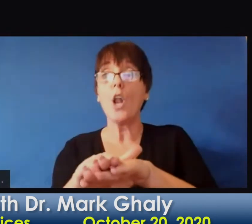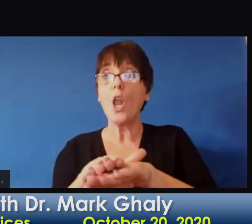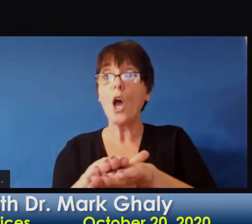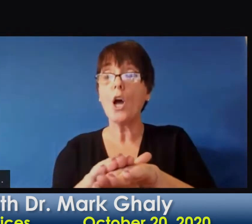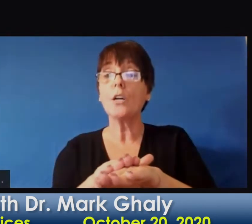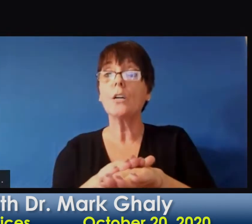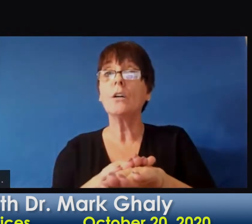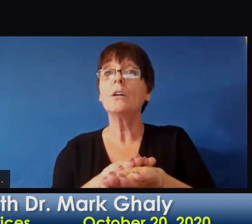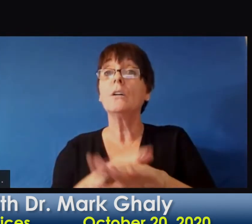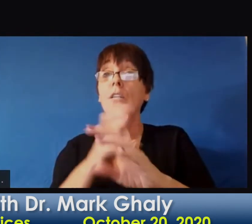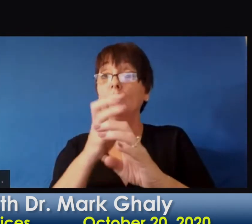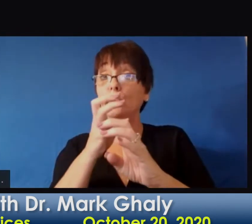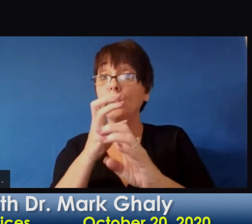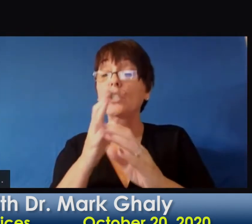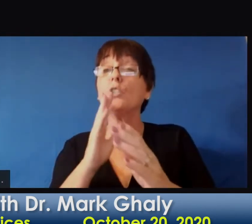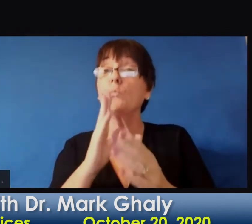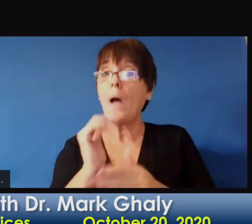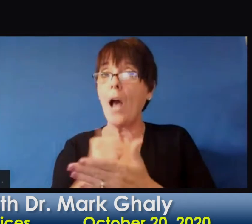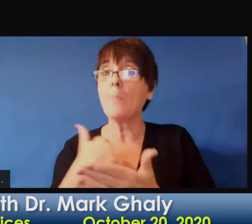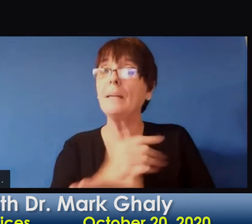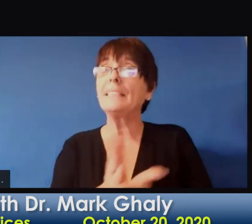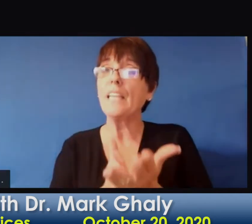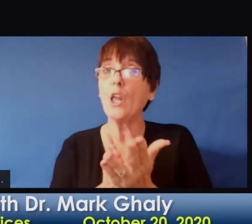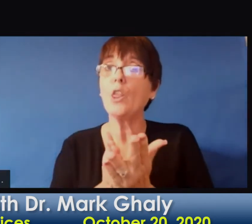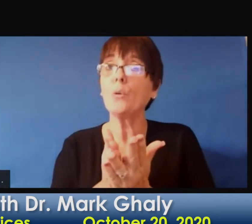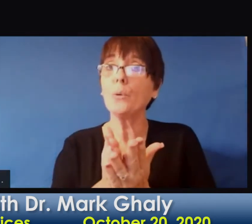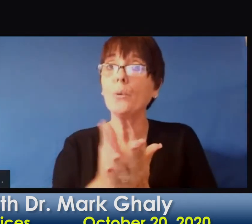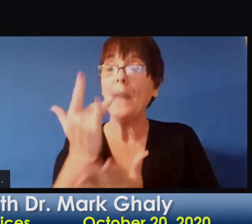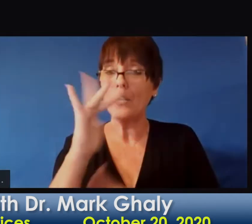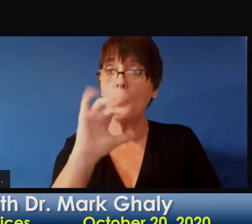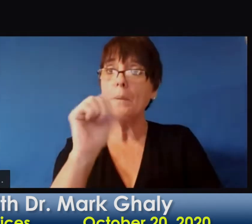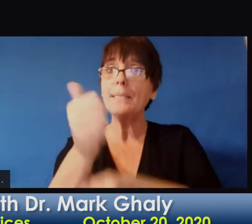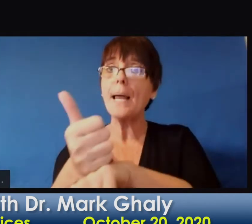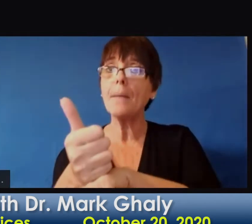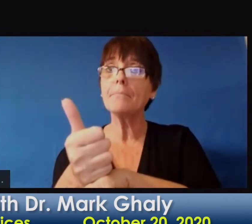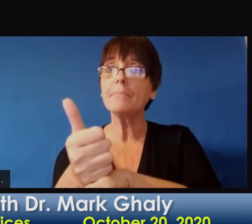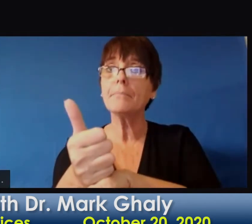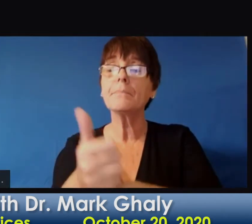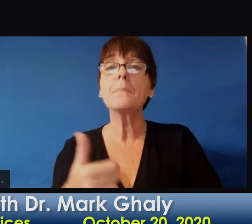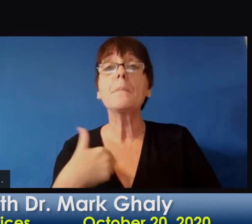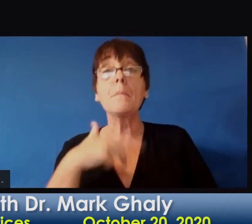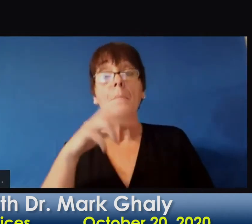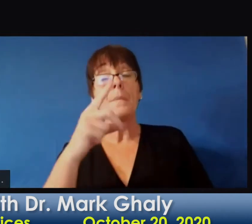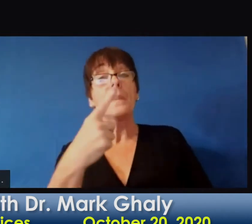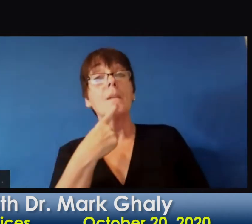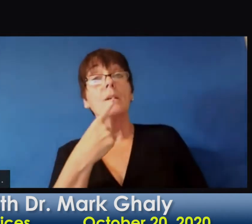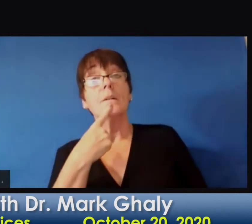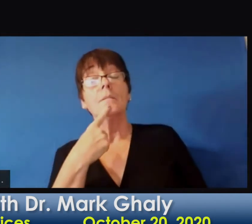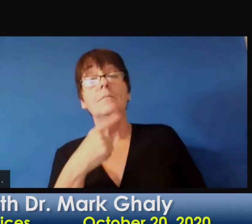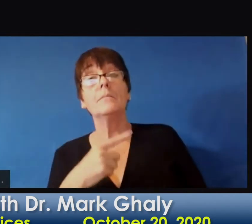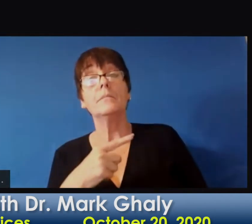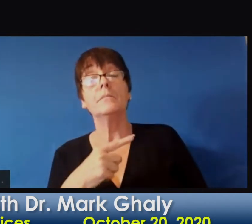approach will carry us, and that's why we put it in play. And I would say it would be